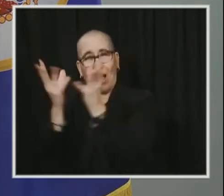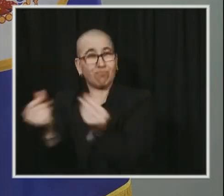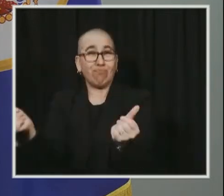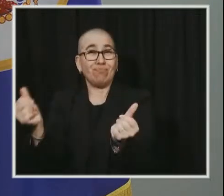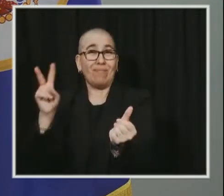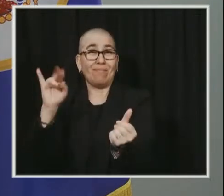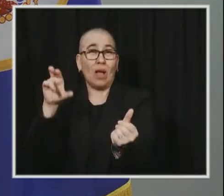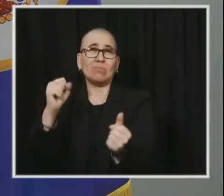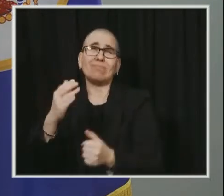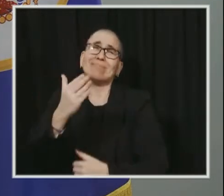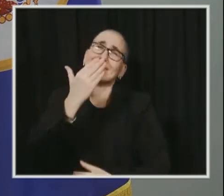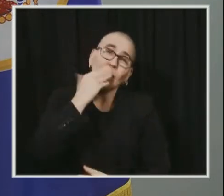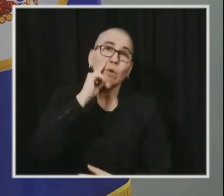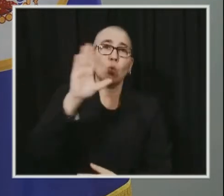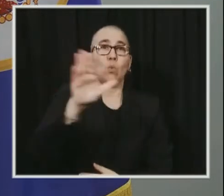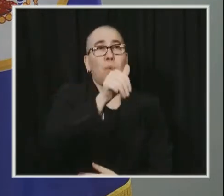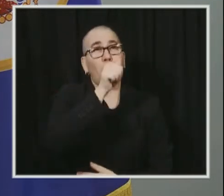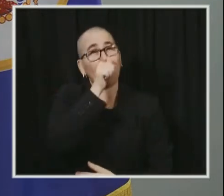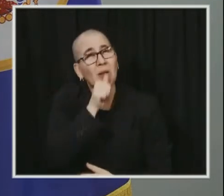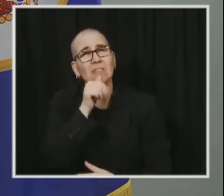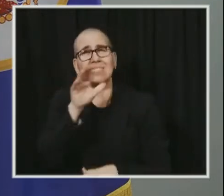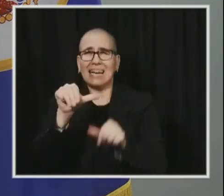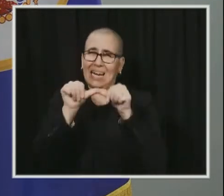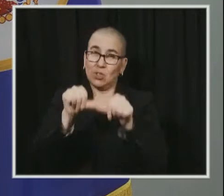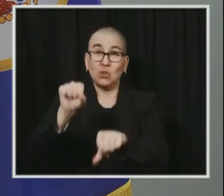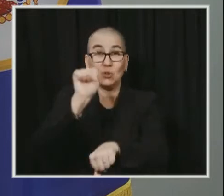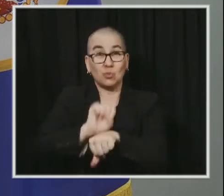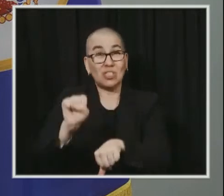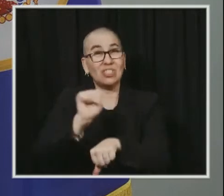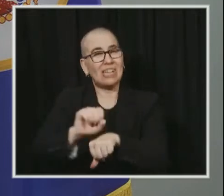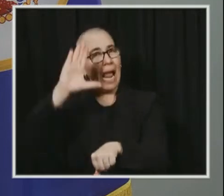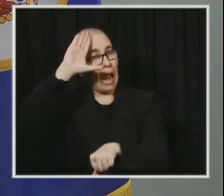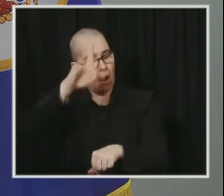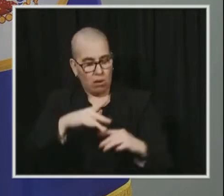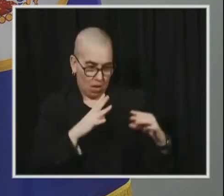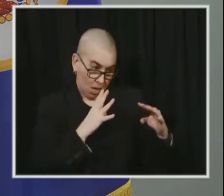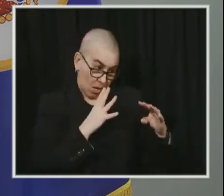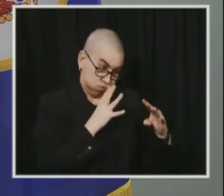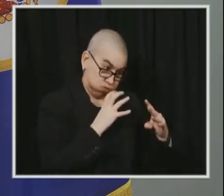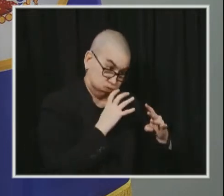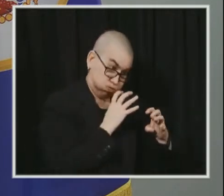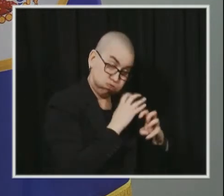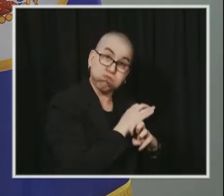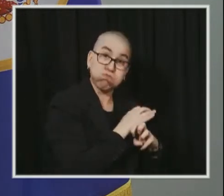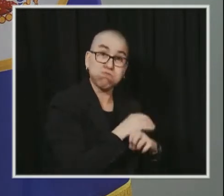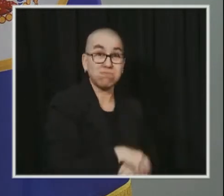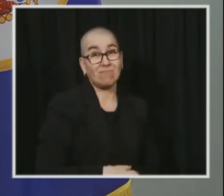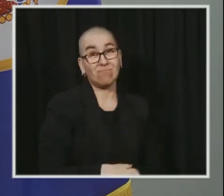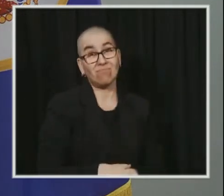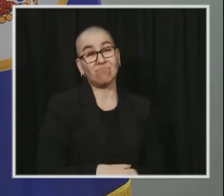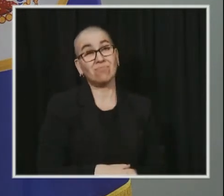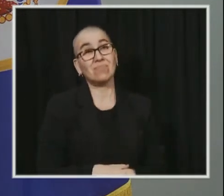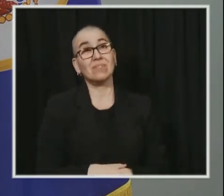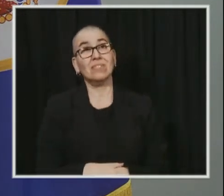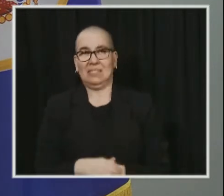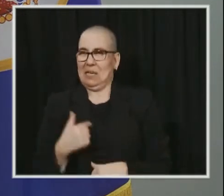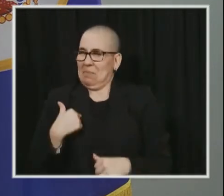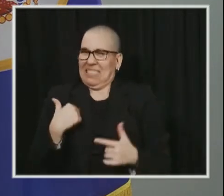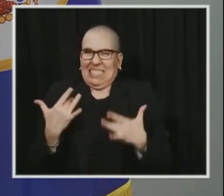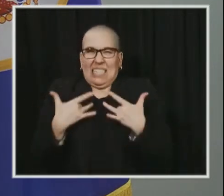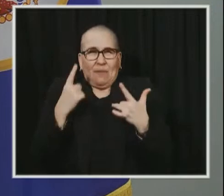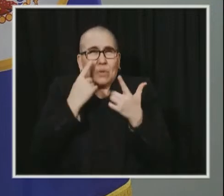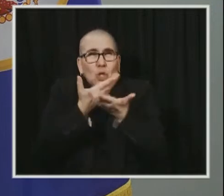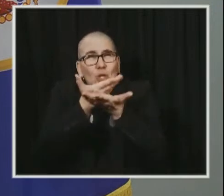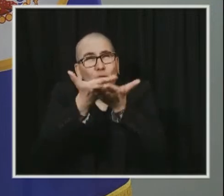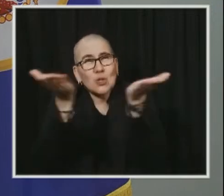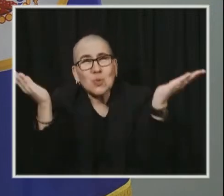unwavering patience as we continue to work through this incredibly complex process. I cannot wait for all Minnesotans to